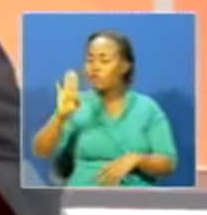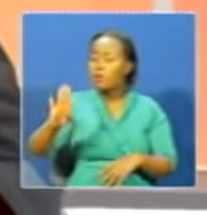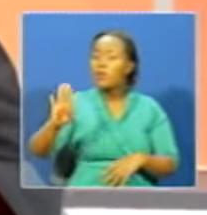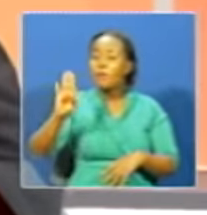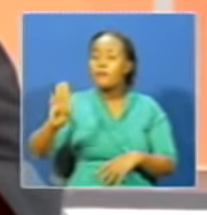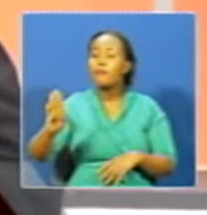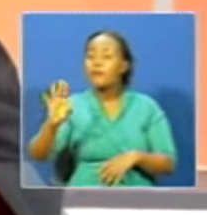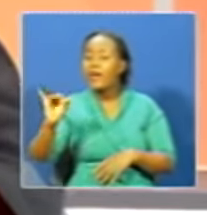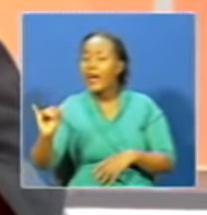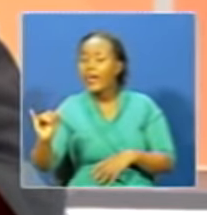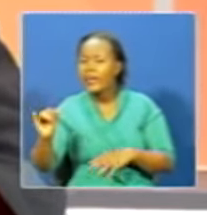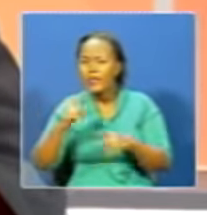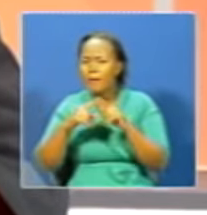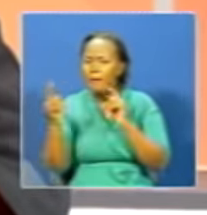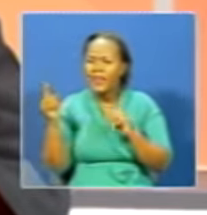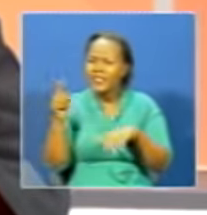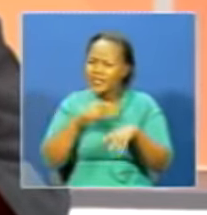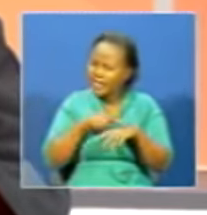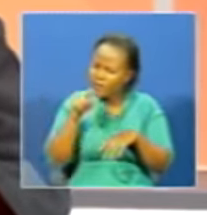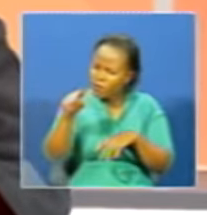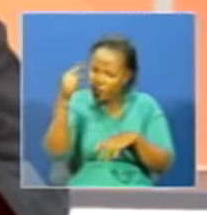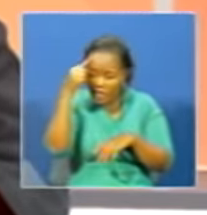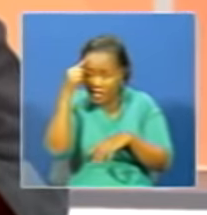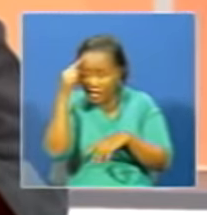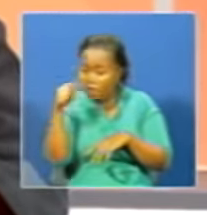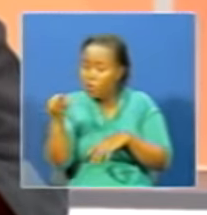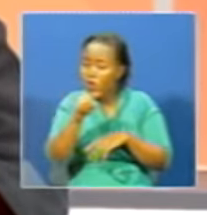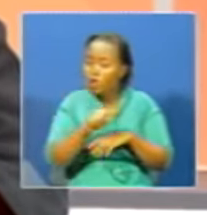ask yourself, are we putting the same gusto